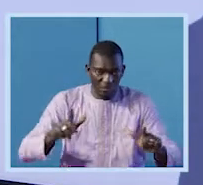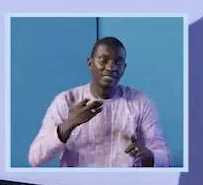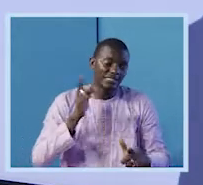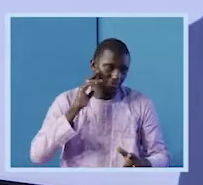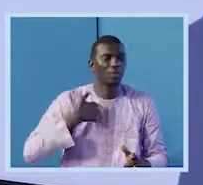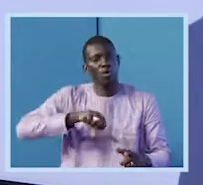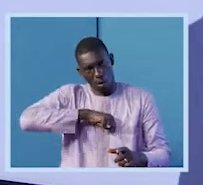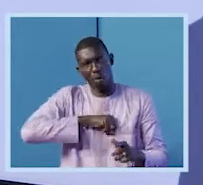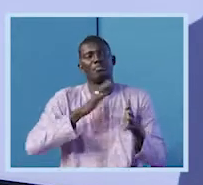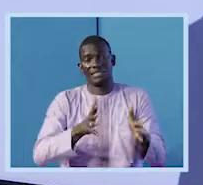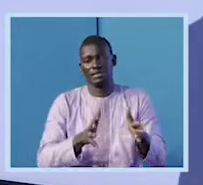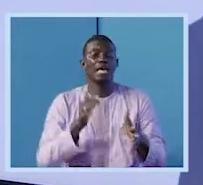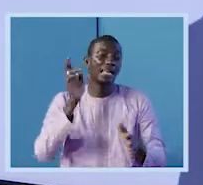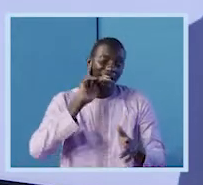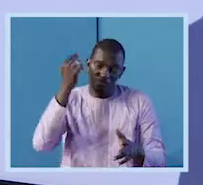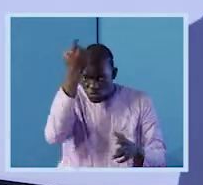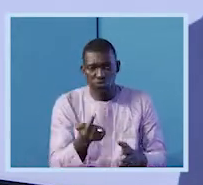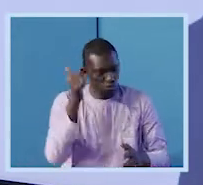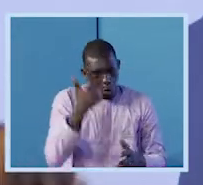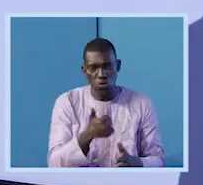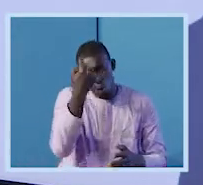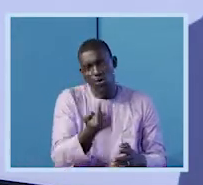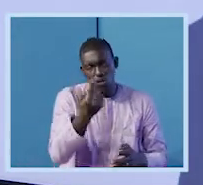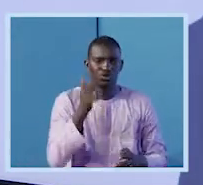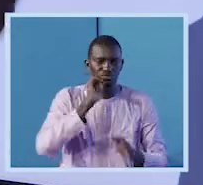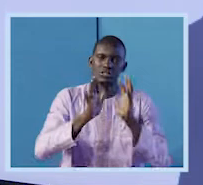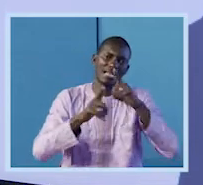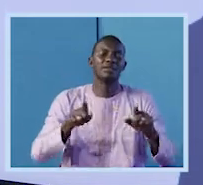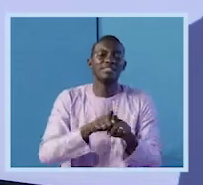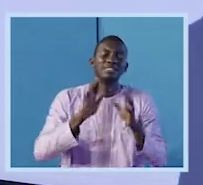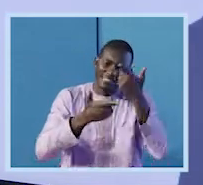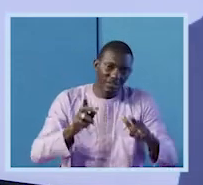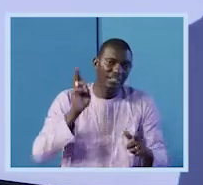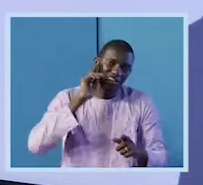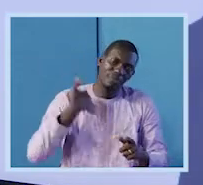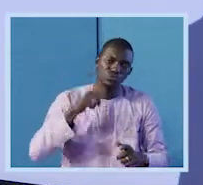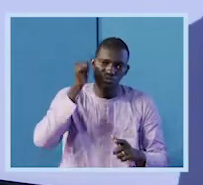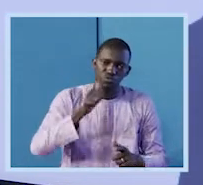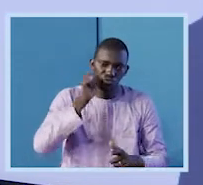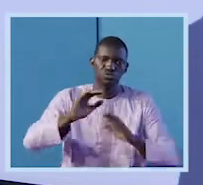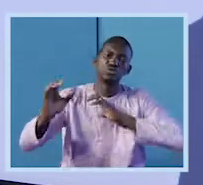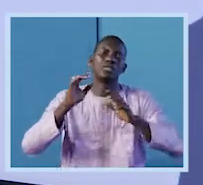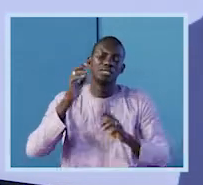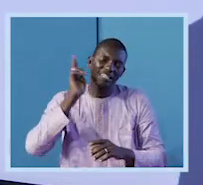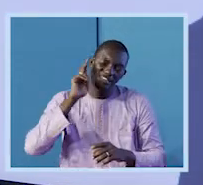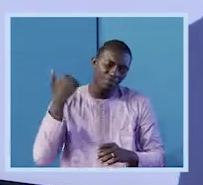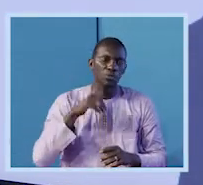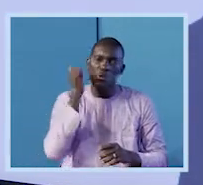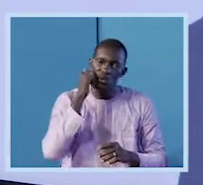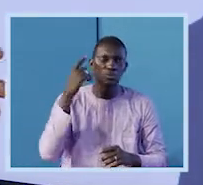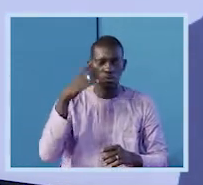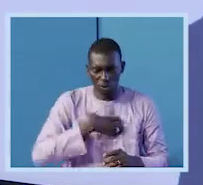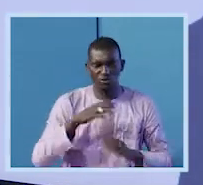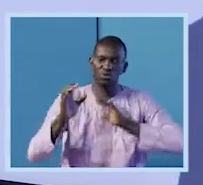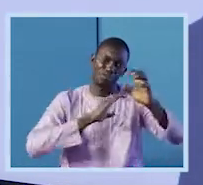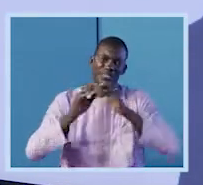has, and people has to understand that sign language is different from English language. That sign language that deaf people need to communicate. Deaf people always want to be communicating in